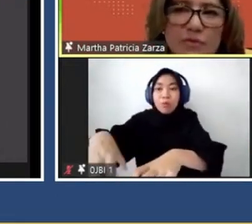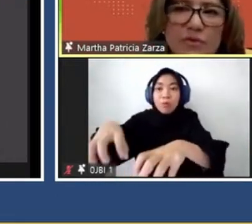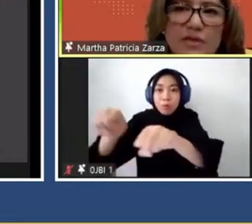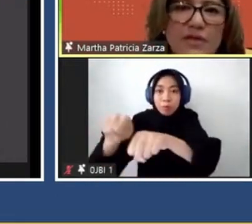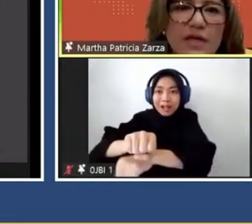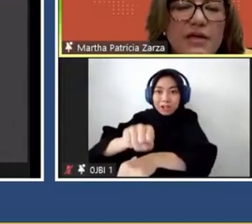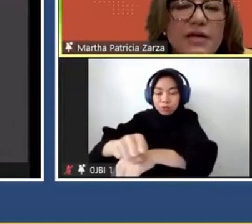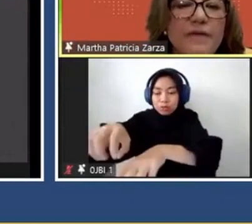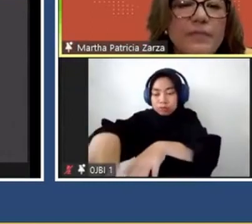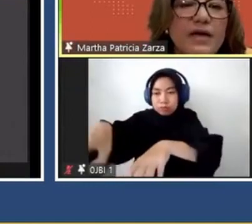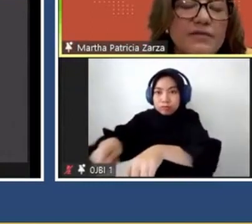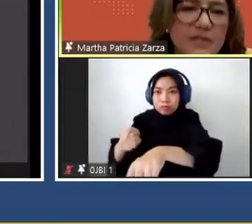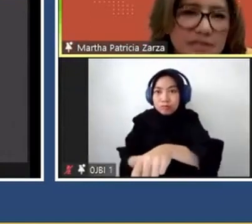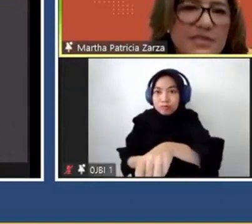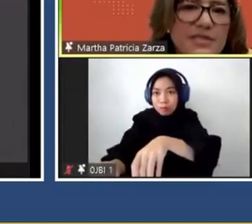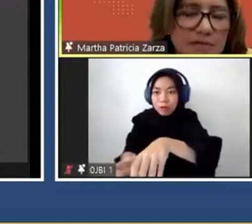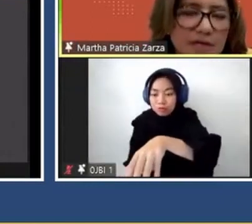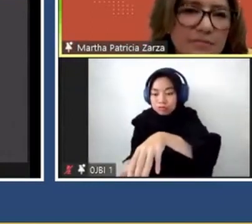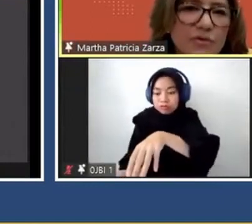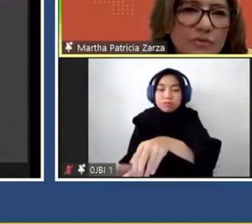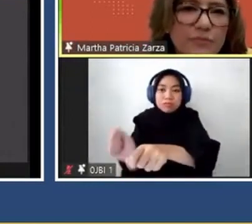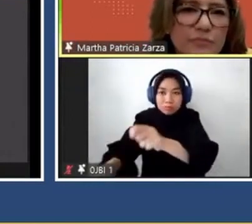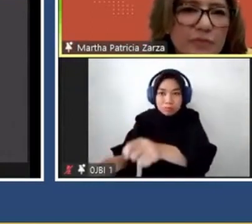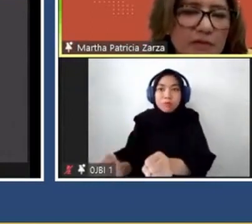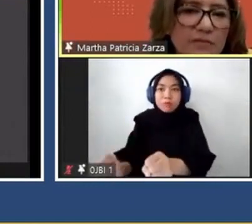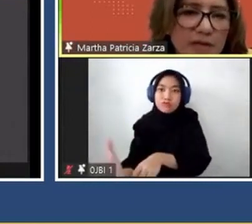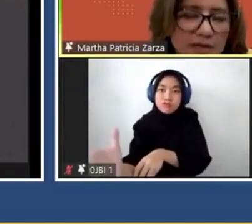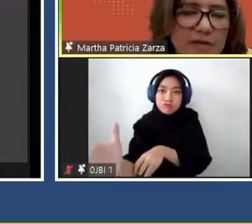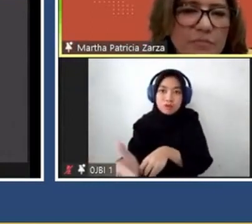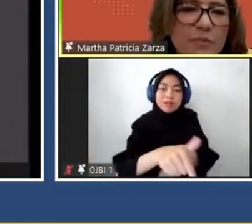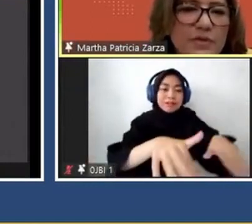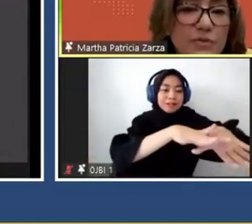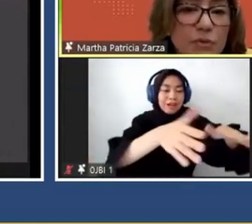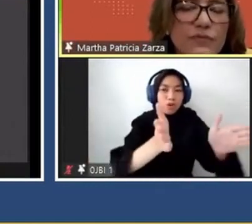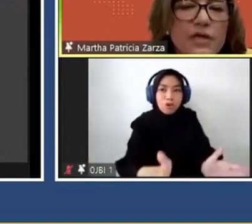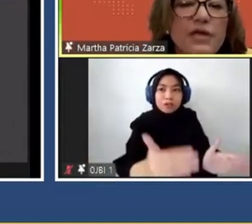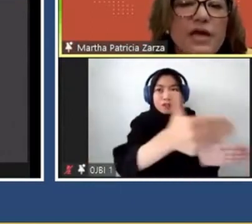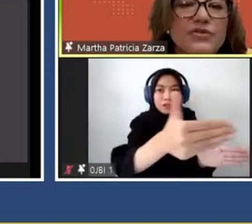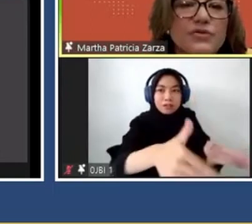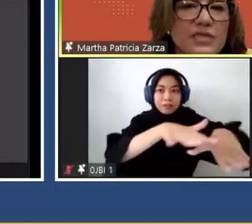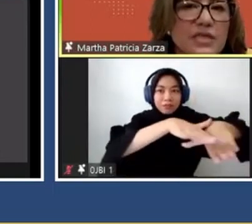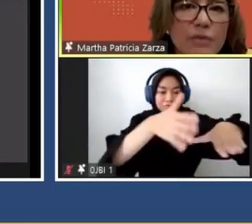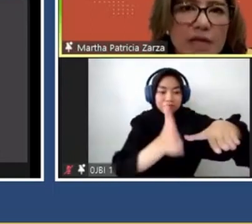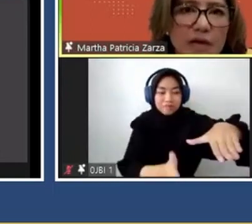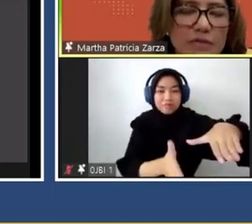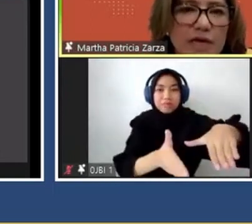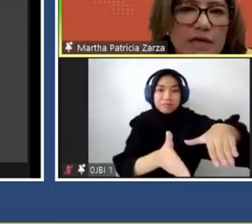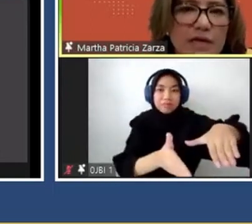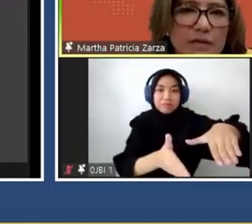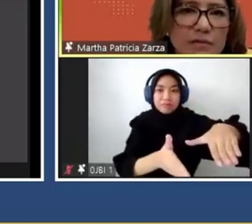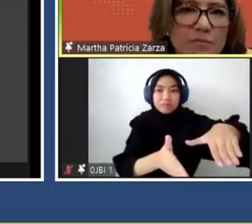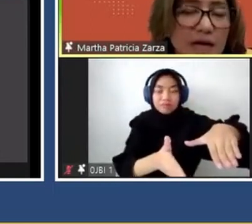and they cook in there. And this is more like a proper stove, as you can see,